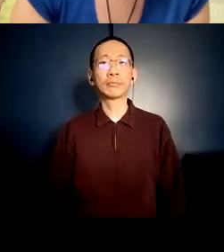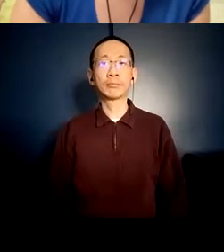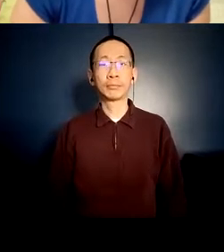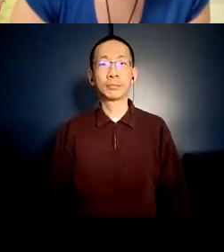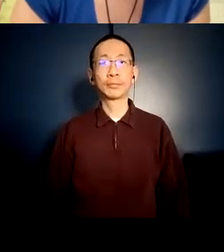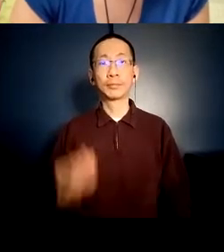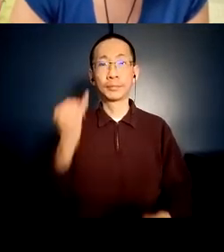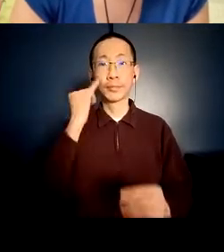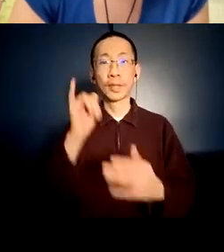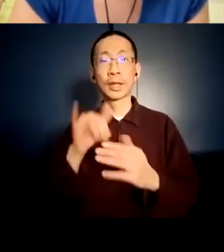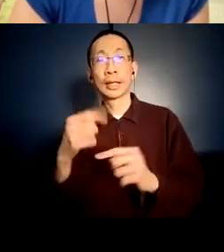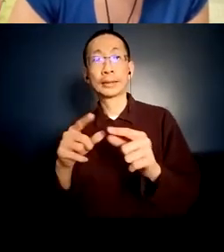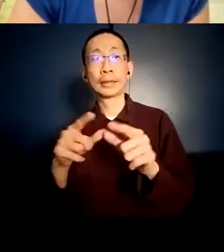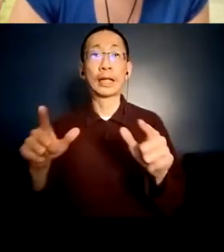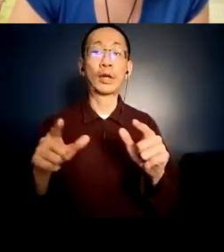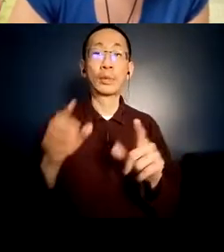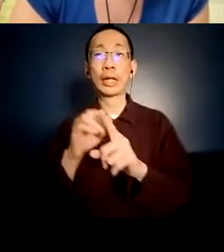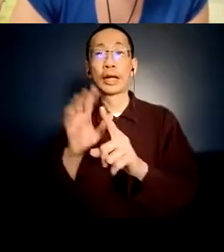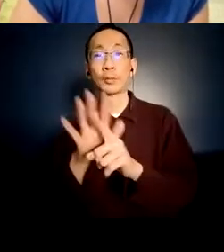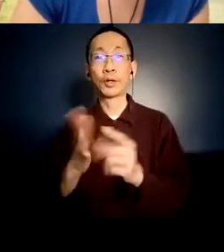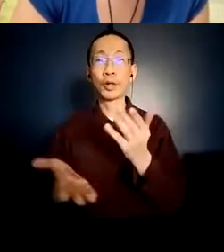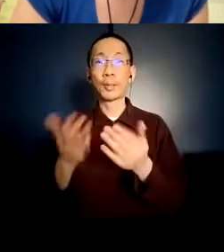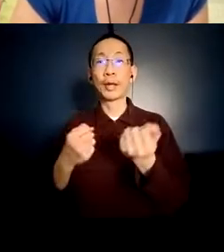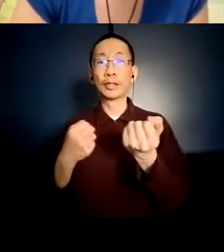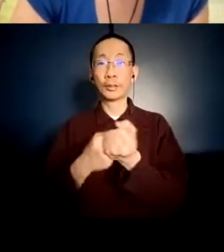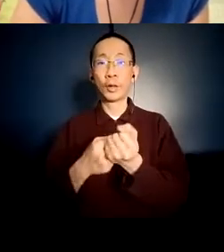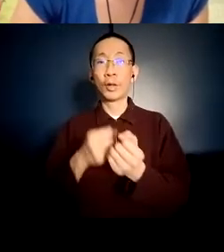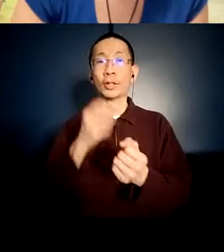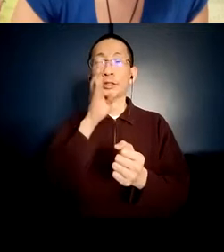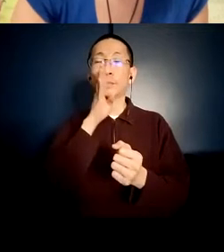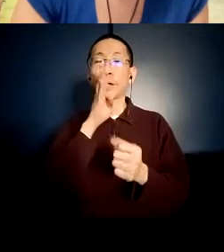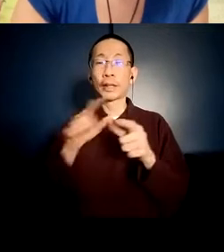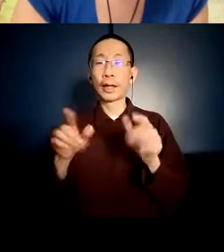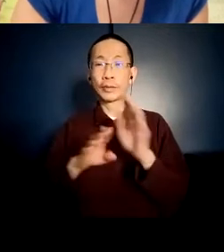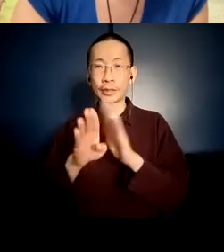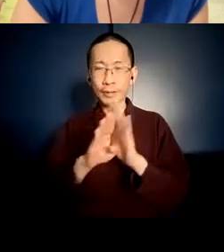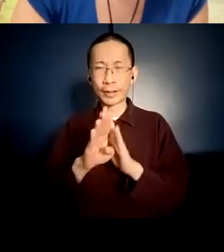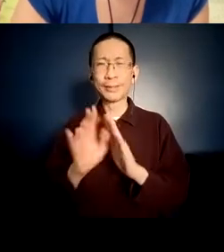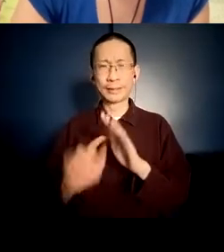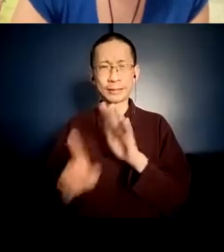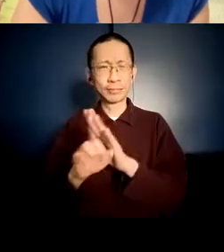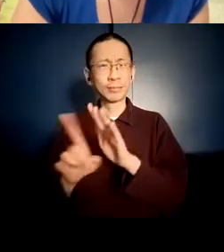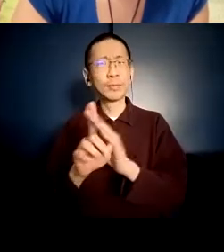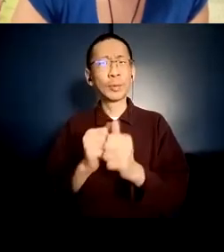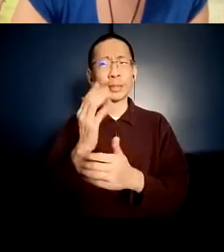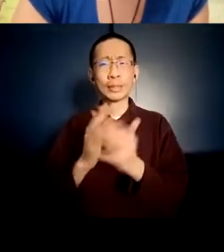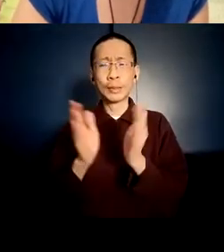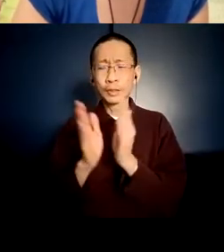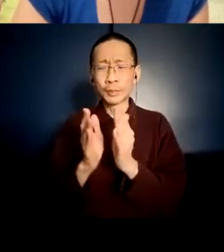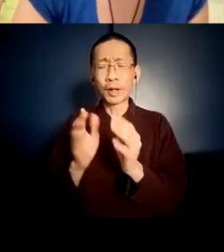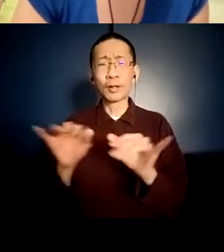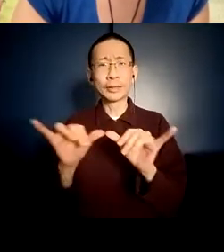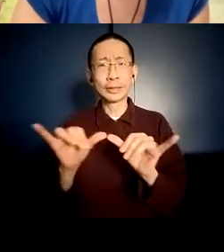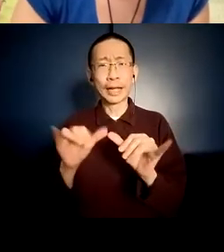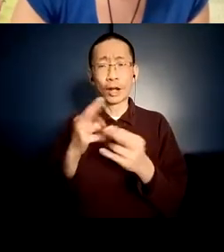The idea that sign language exposure may support spoken language development has started to come out in some smaller scale research